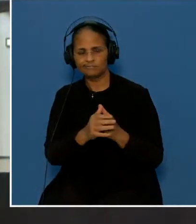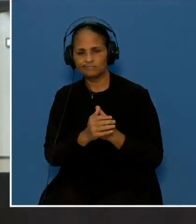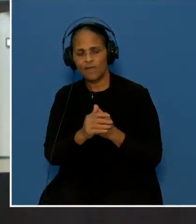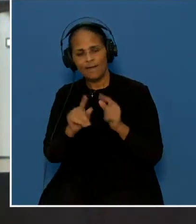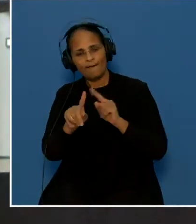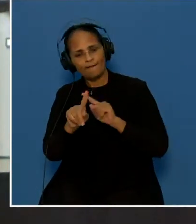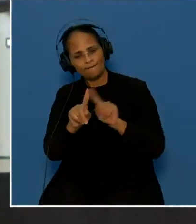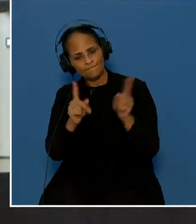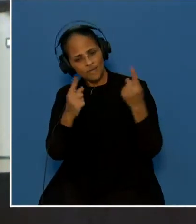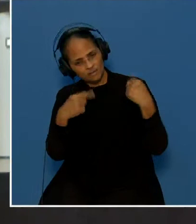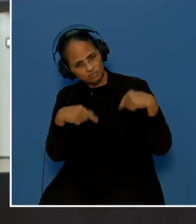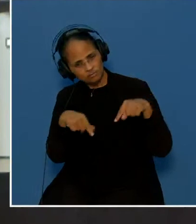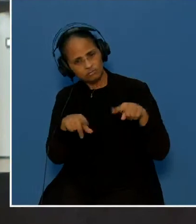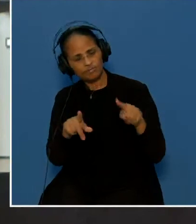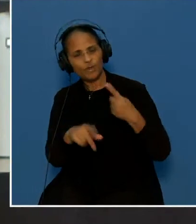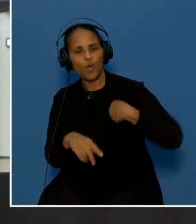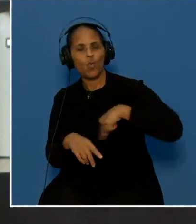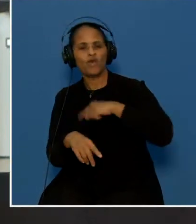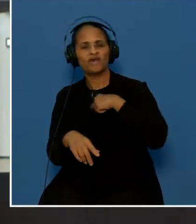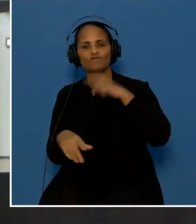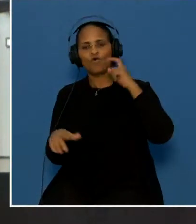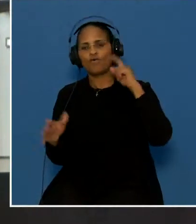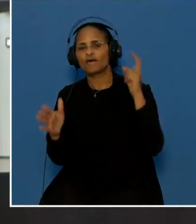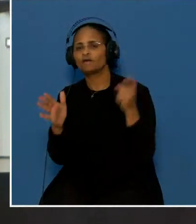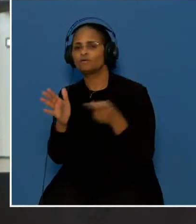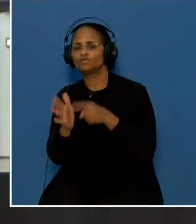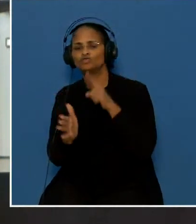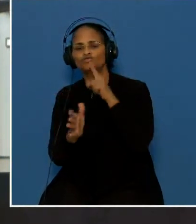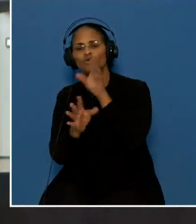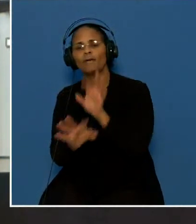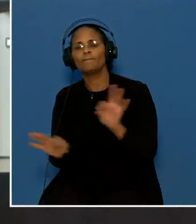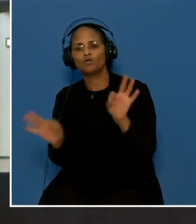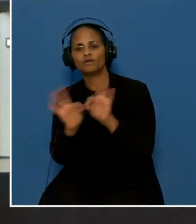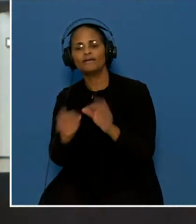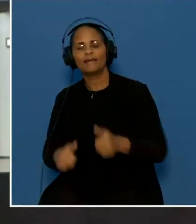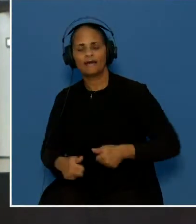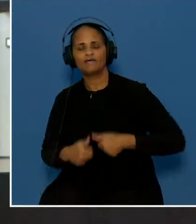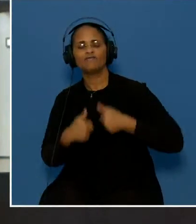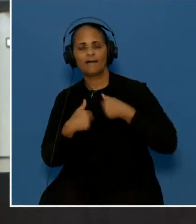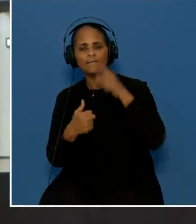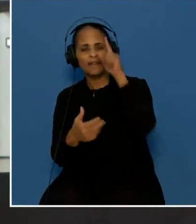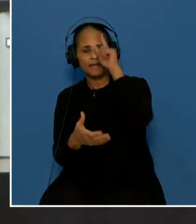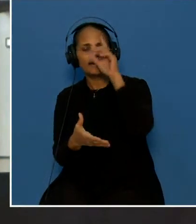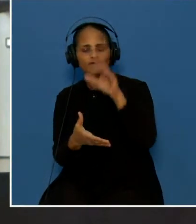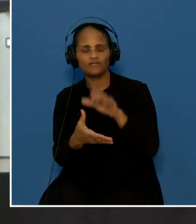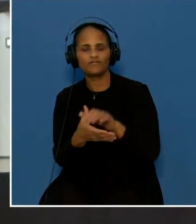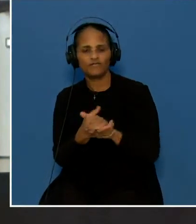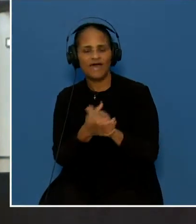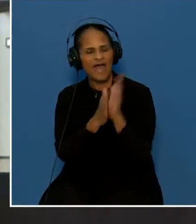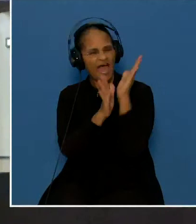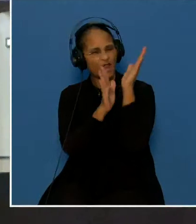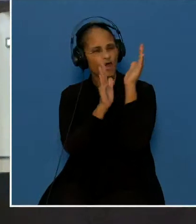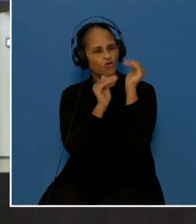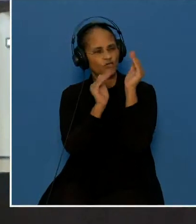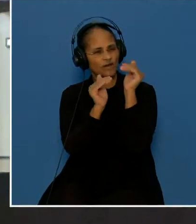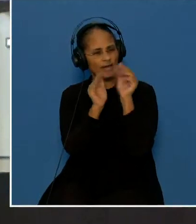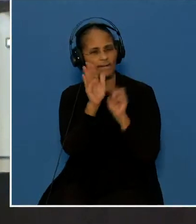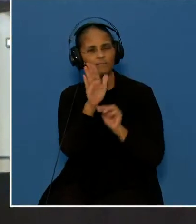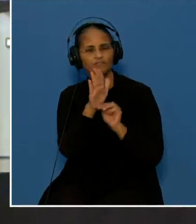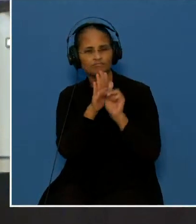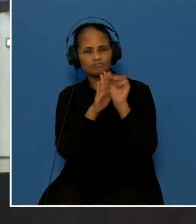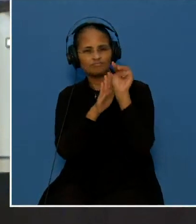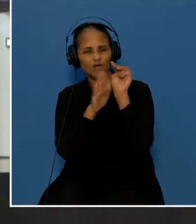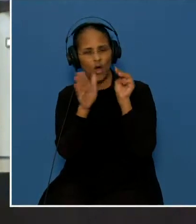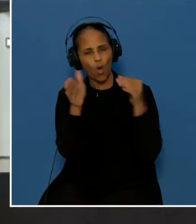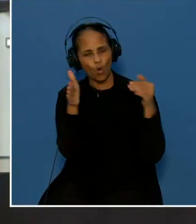But throughout this, we have all recognized what is truly important in life, I believe, and have hopefully grown just a